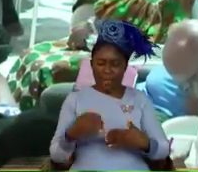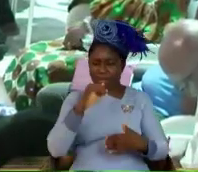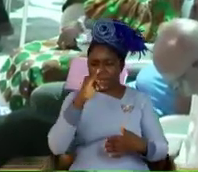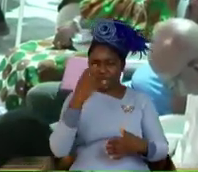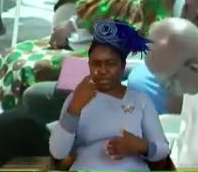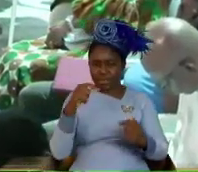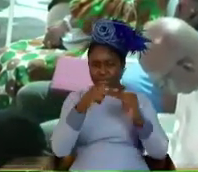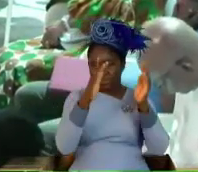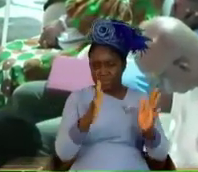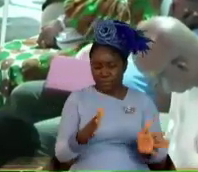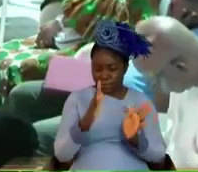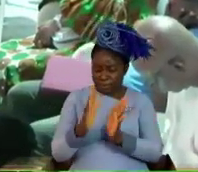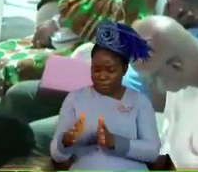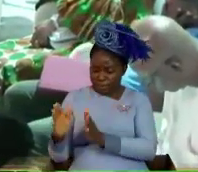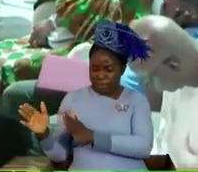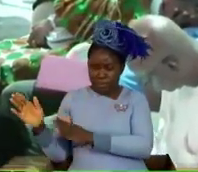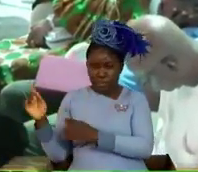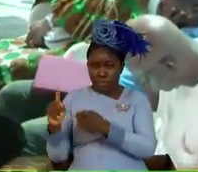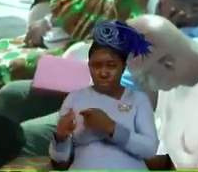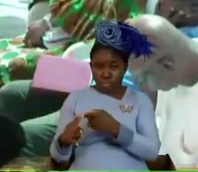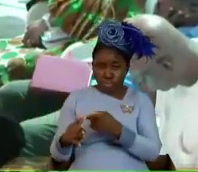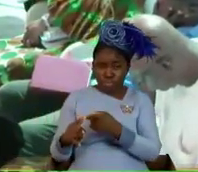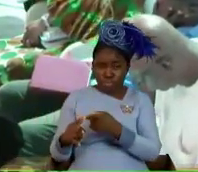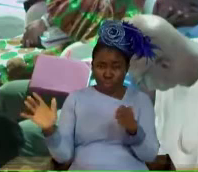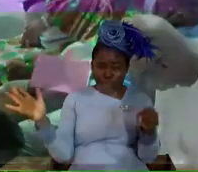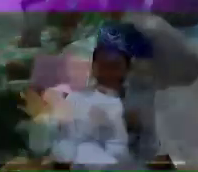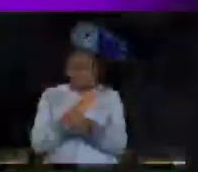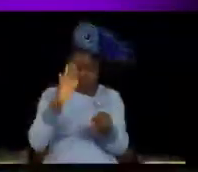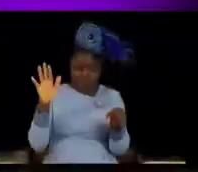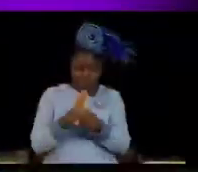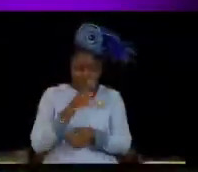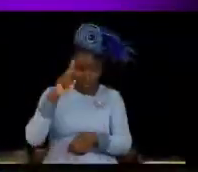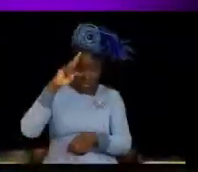planning to accomplish these